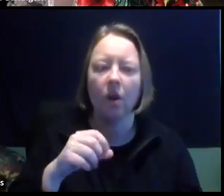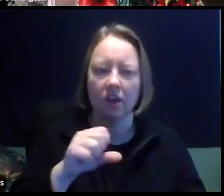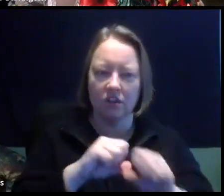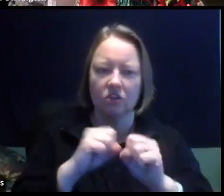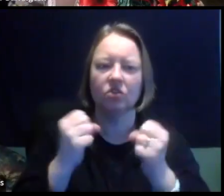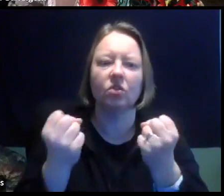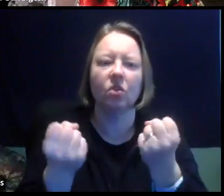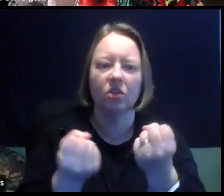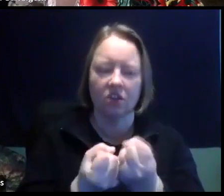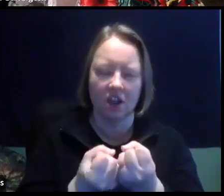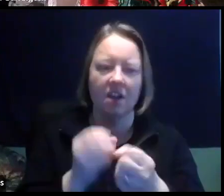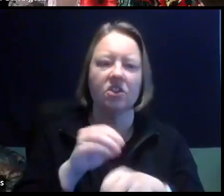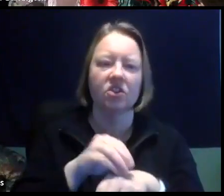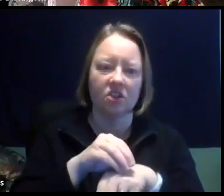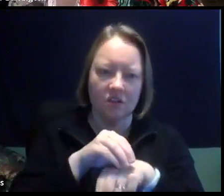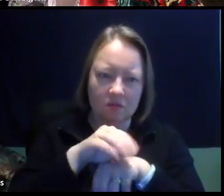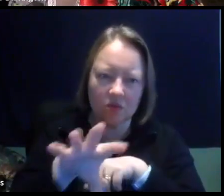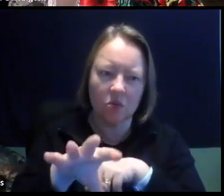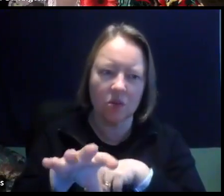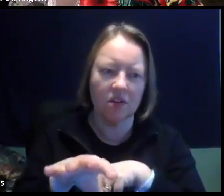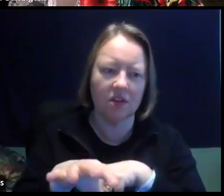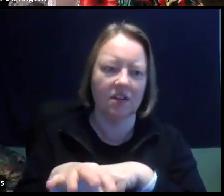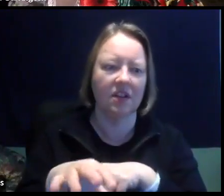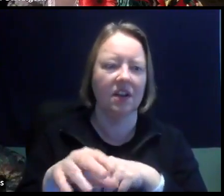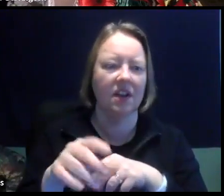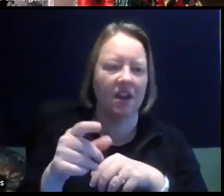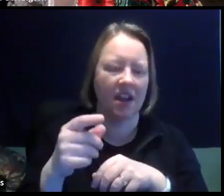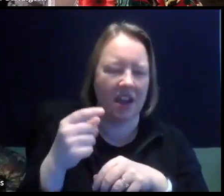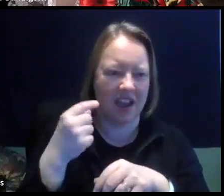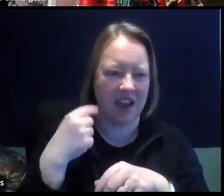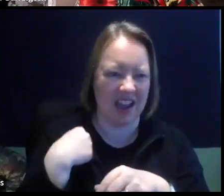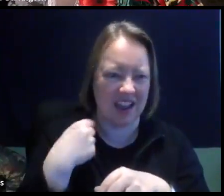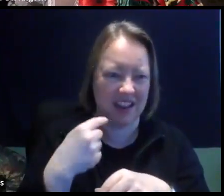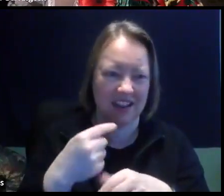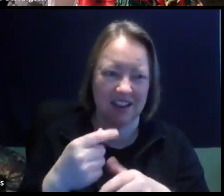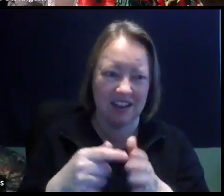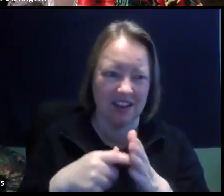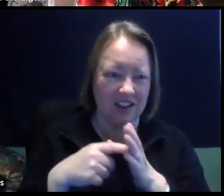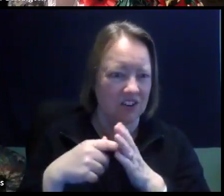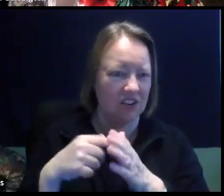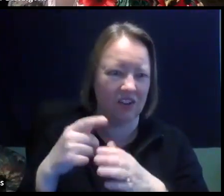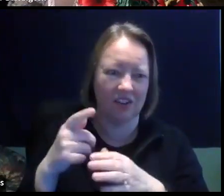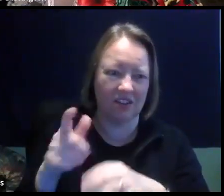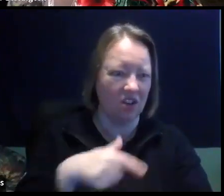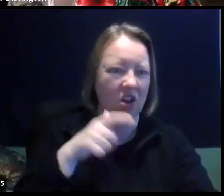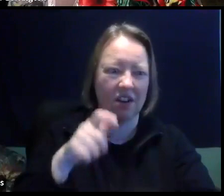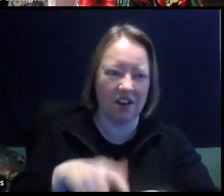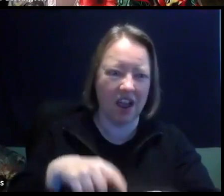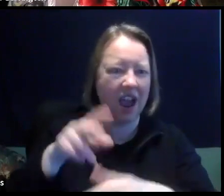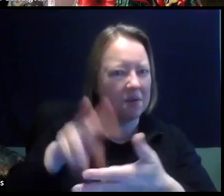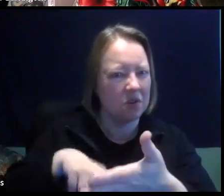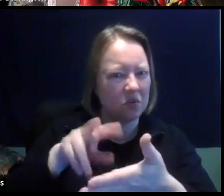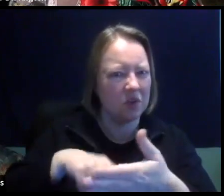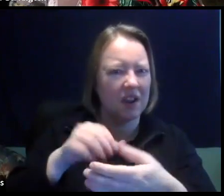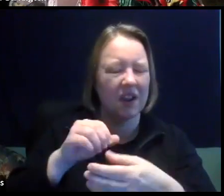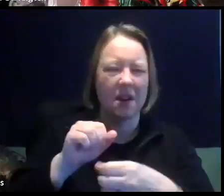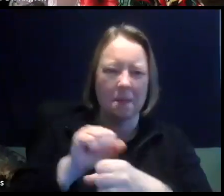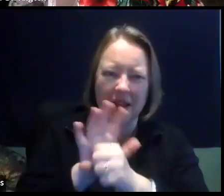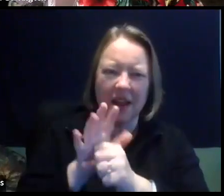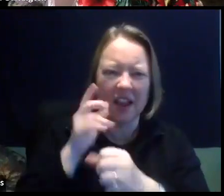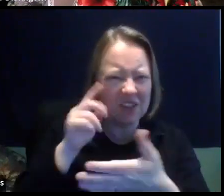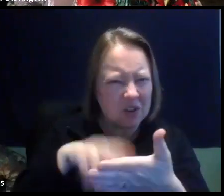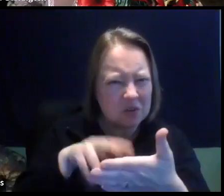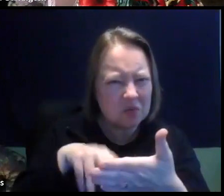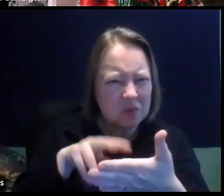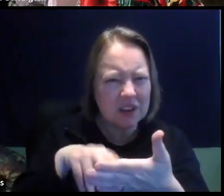great sociological implications. It was called 5 Types of Loneliness During the Pandemic. And I began to read this and think about